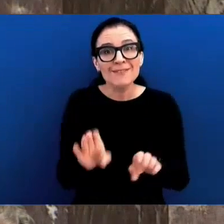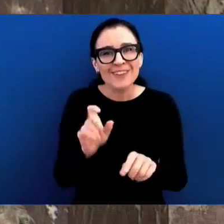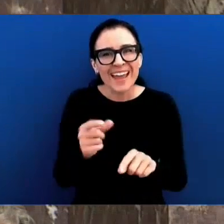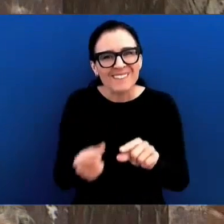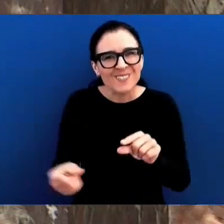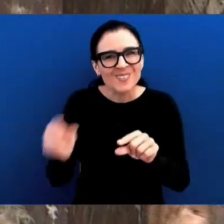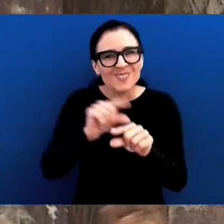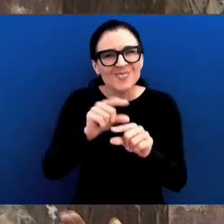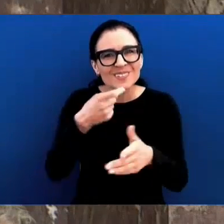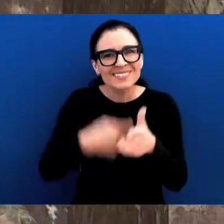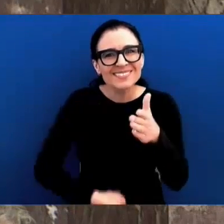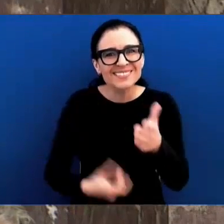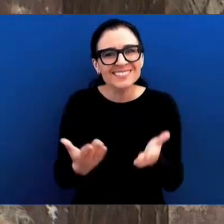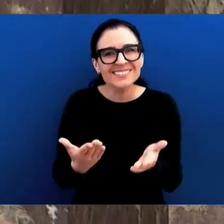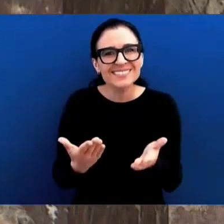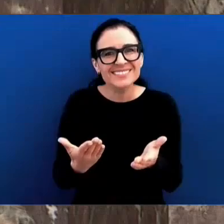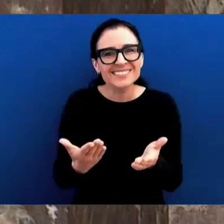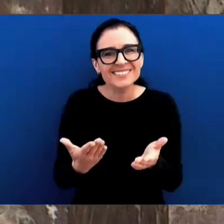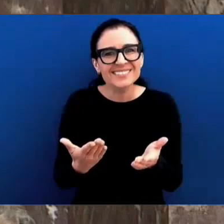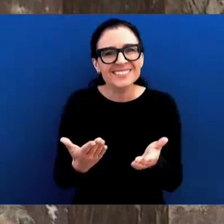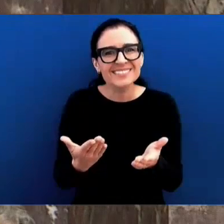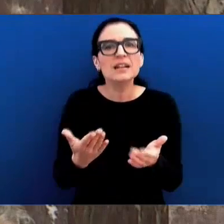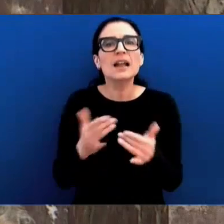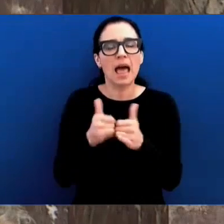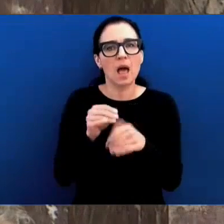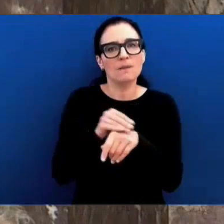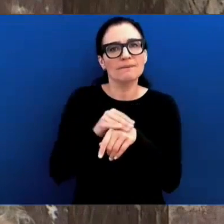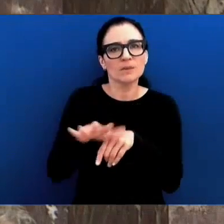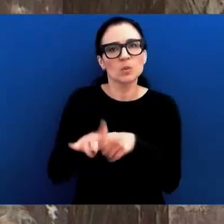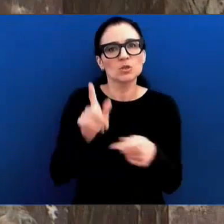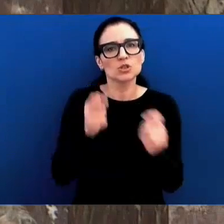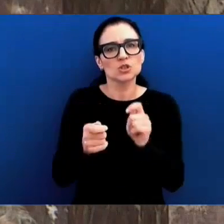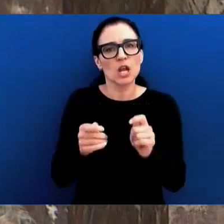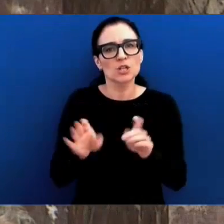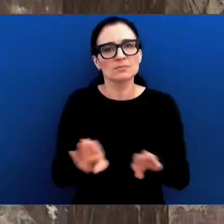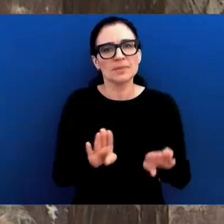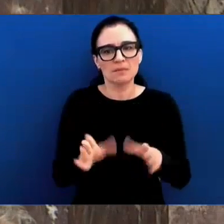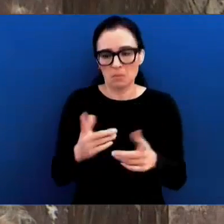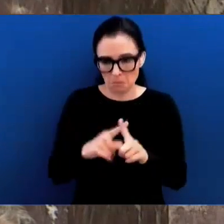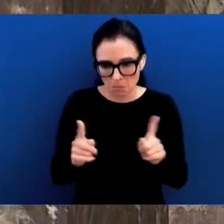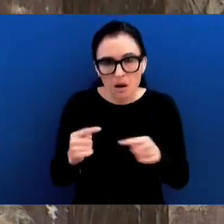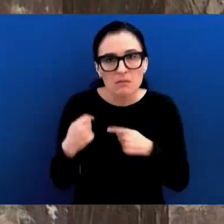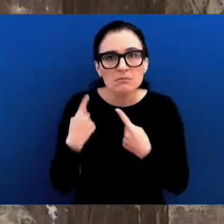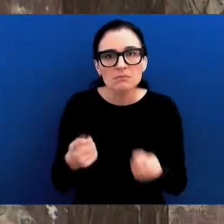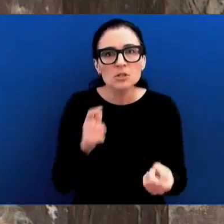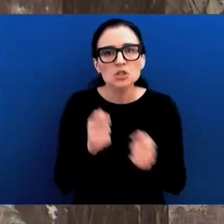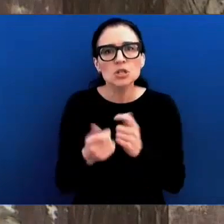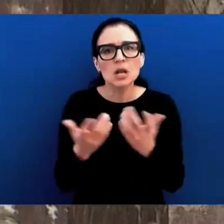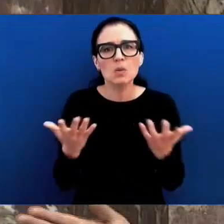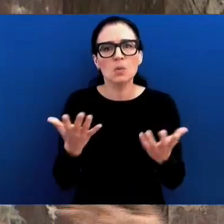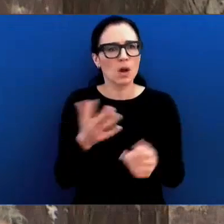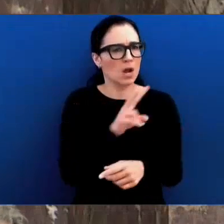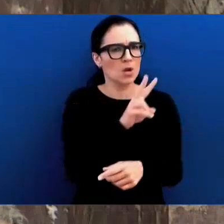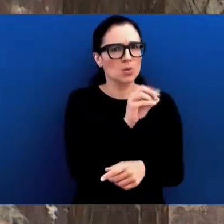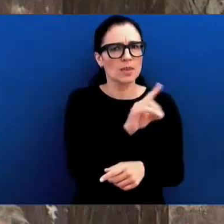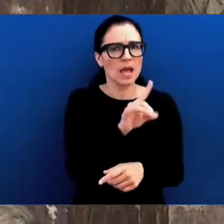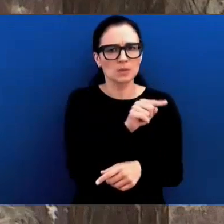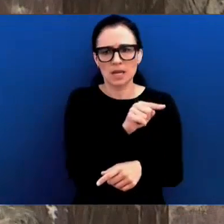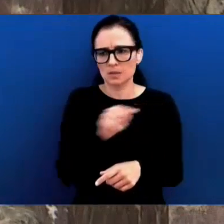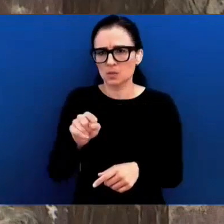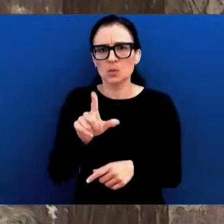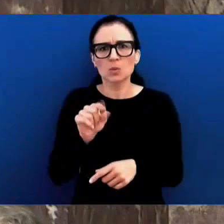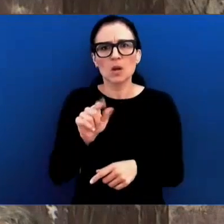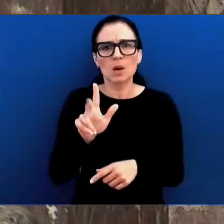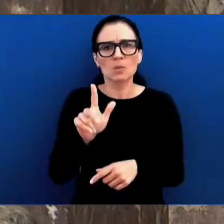changed between 2008 to 2023, Honourable Speaker? Clearly, he woke up and saw the poll numbers and saw that the